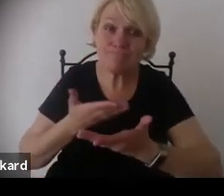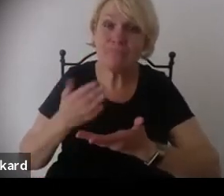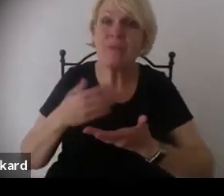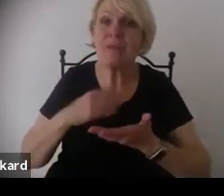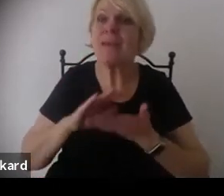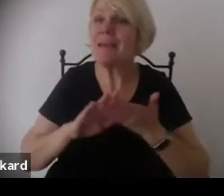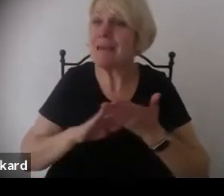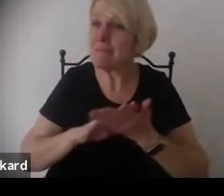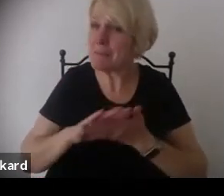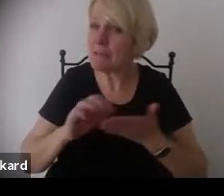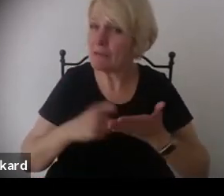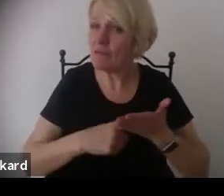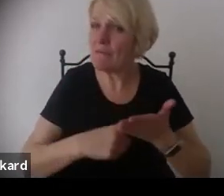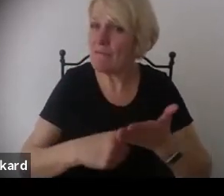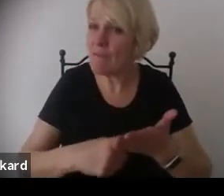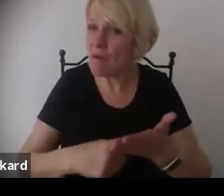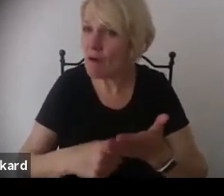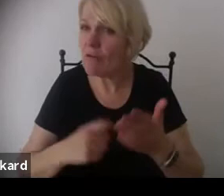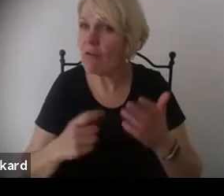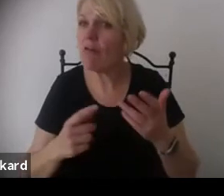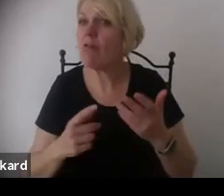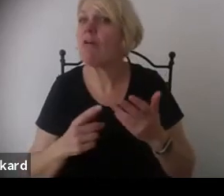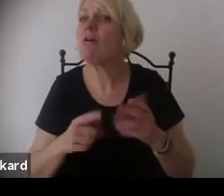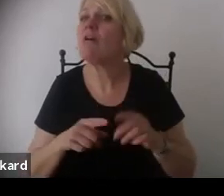referral to another partner.